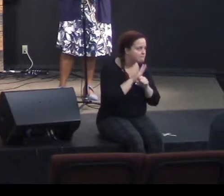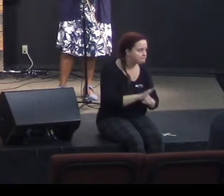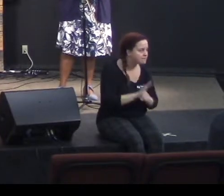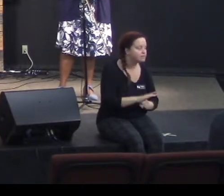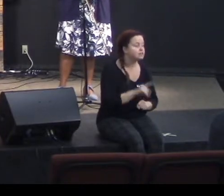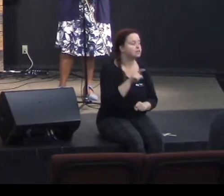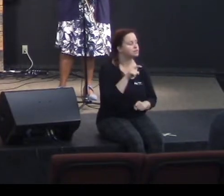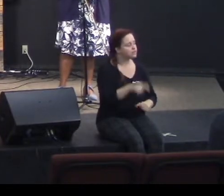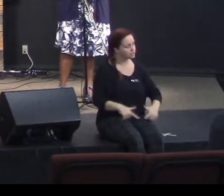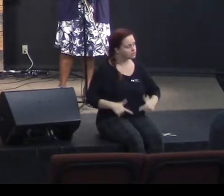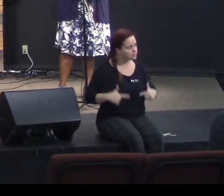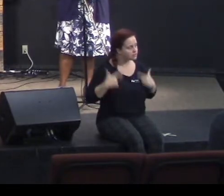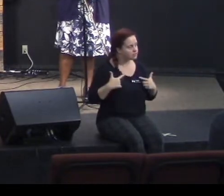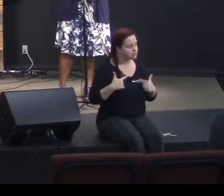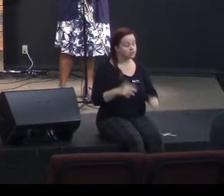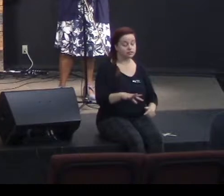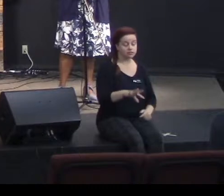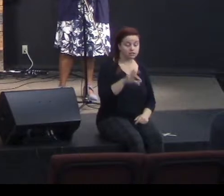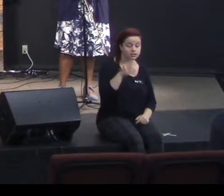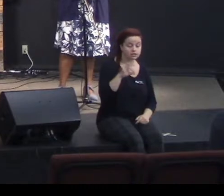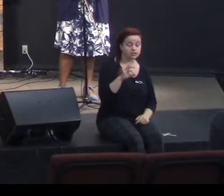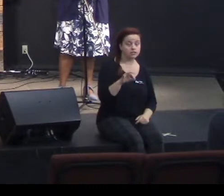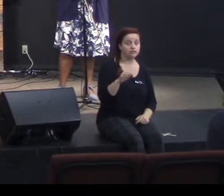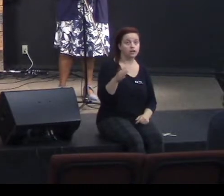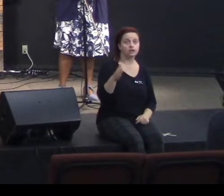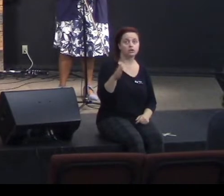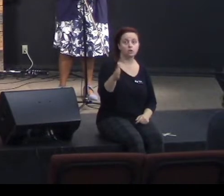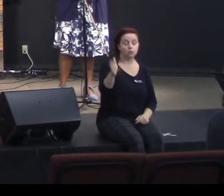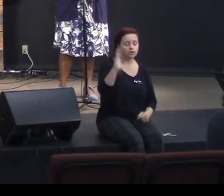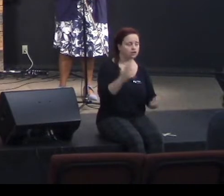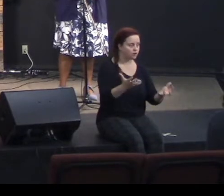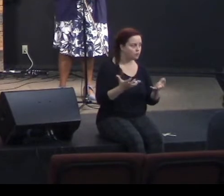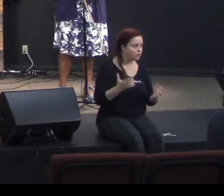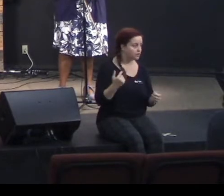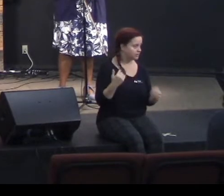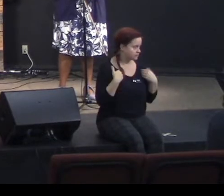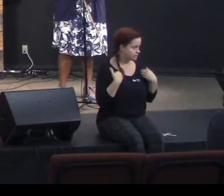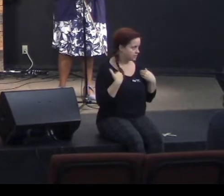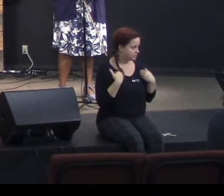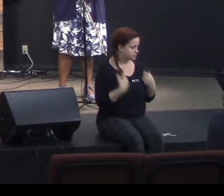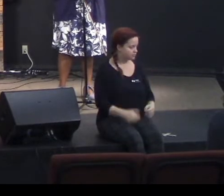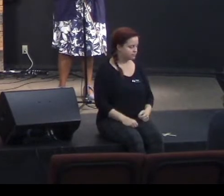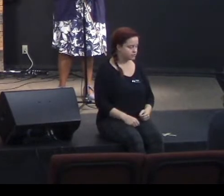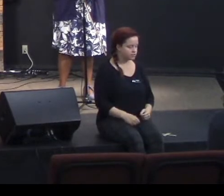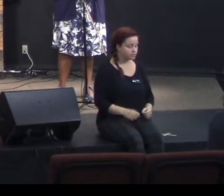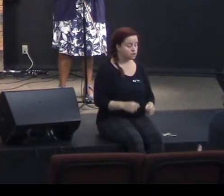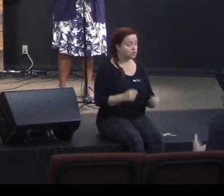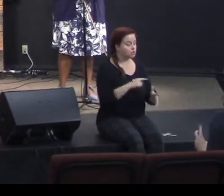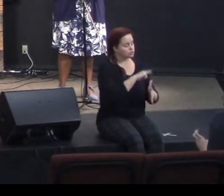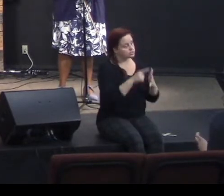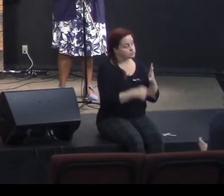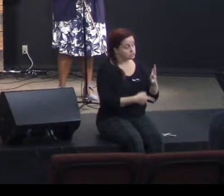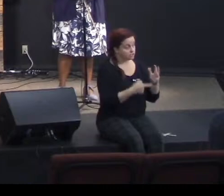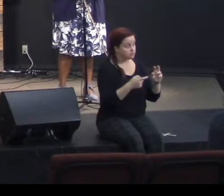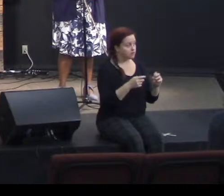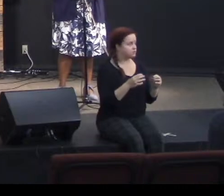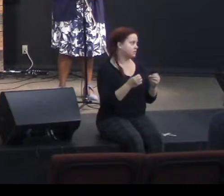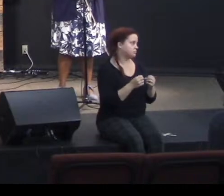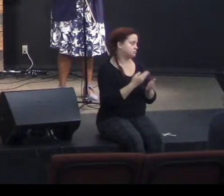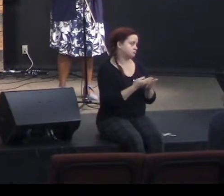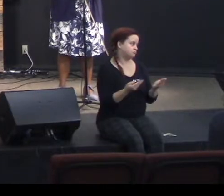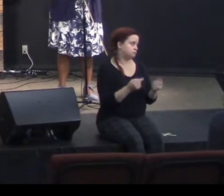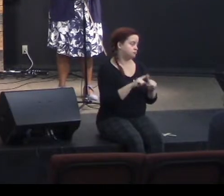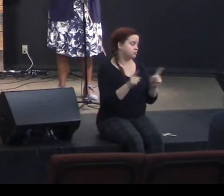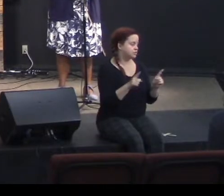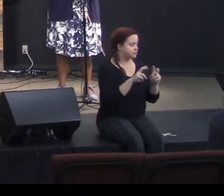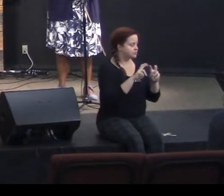to find what God intended us to have. Yeah. We're going to hit a few different topics. We're going to talk about grace and truth today. There needs